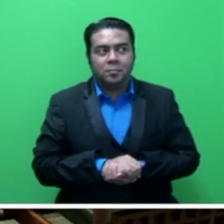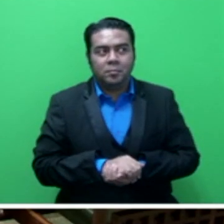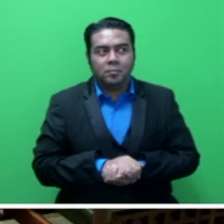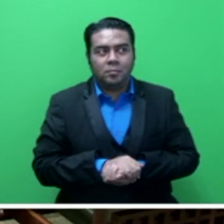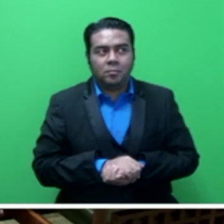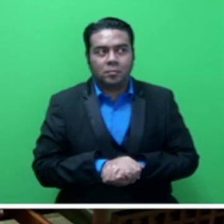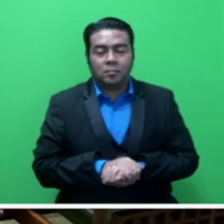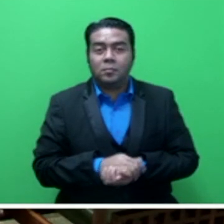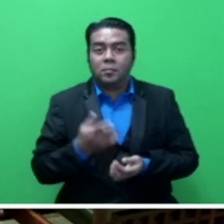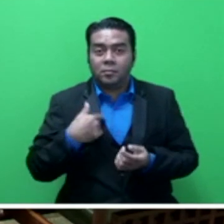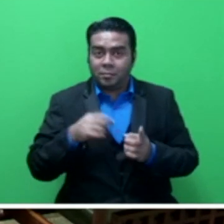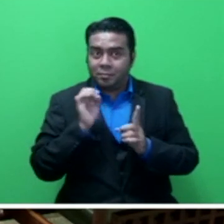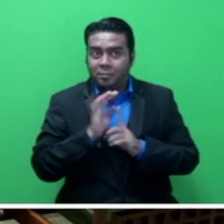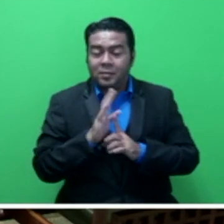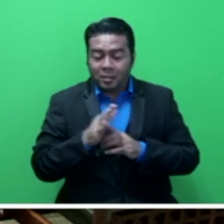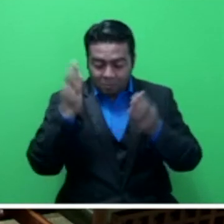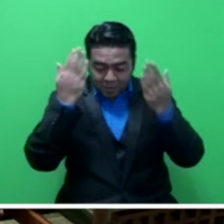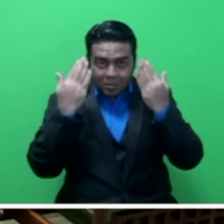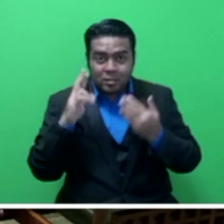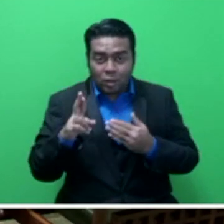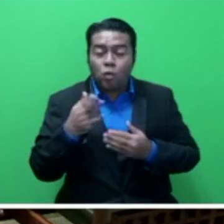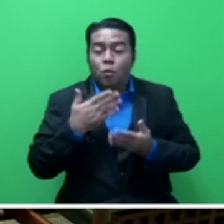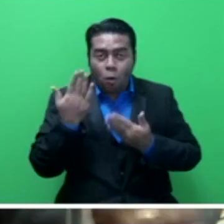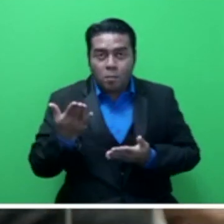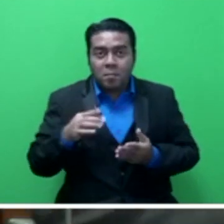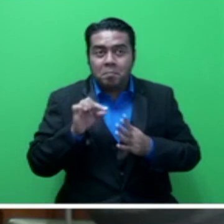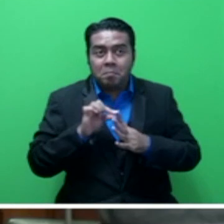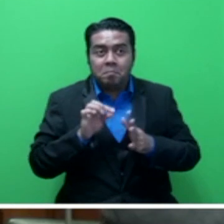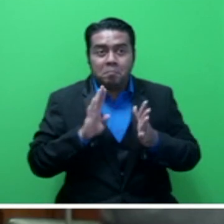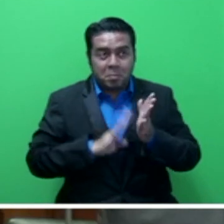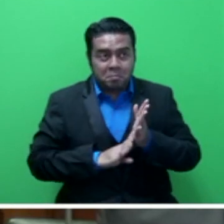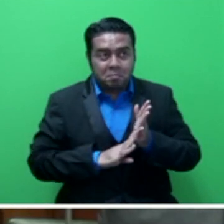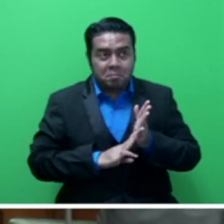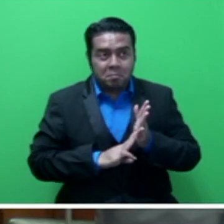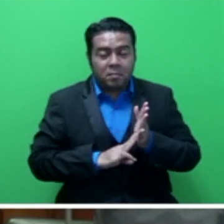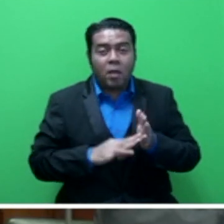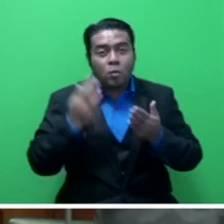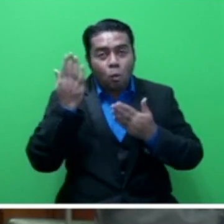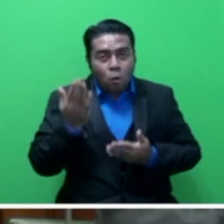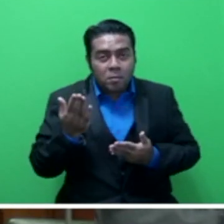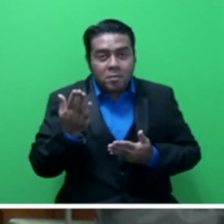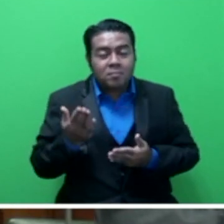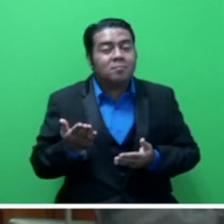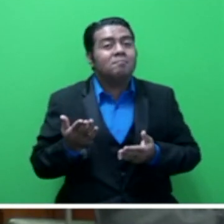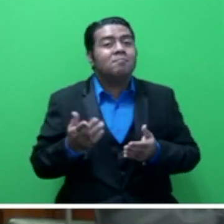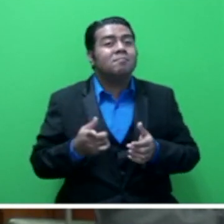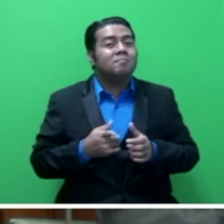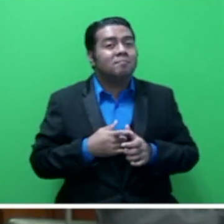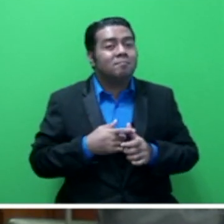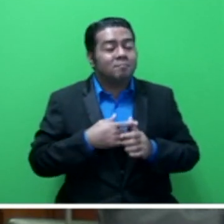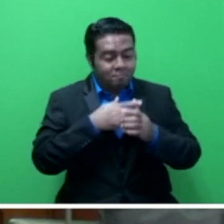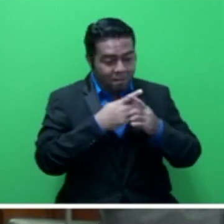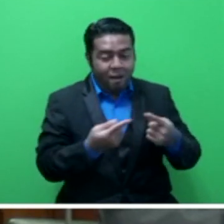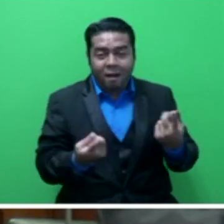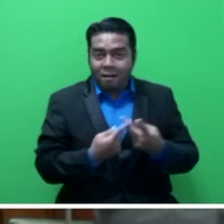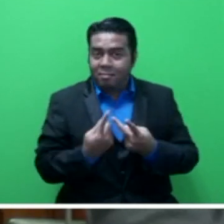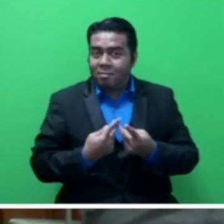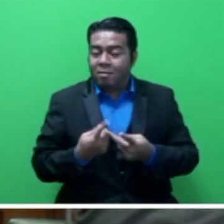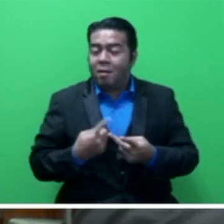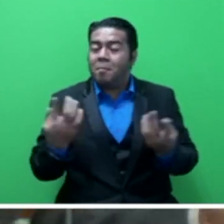Your Excellency, Mr. Speaker, the Honorable Prime Minister, the Honorable fellow ministers, Honorable Leader